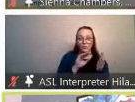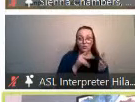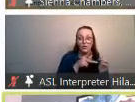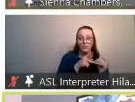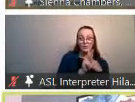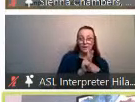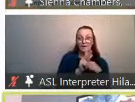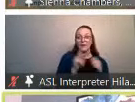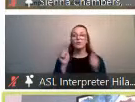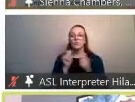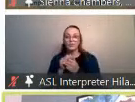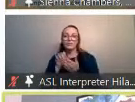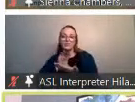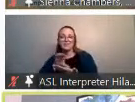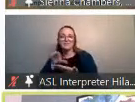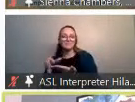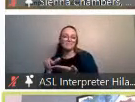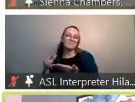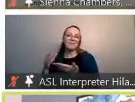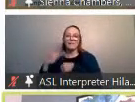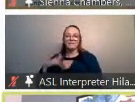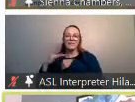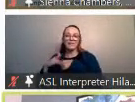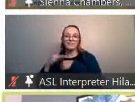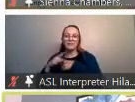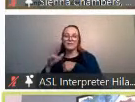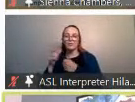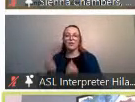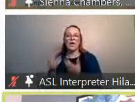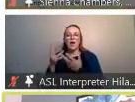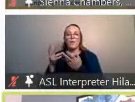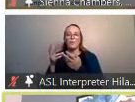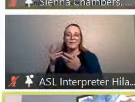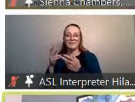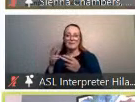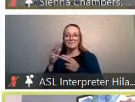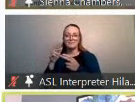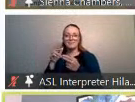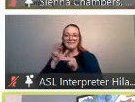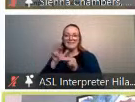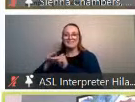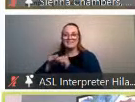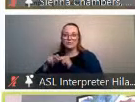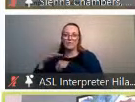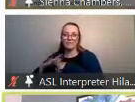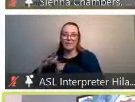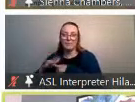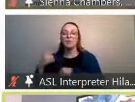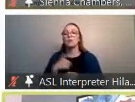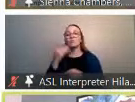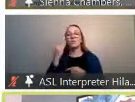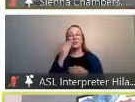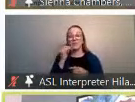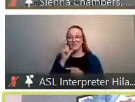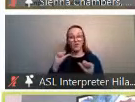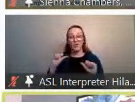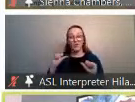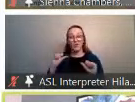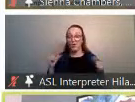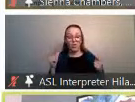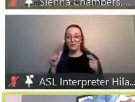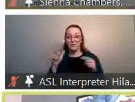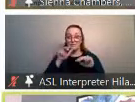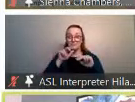the open number of slots available. However, we know that not all preschool slots are equally accessible or